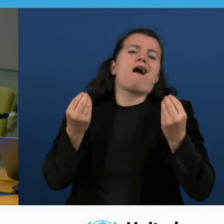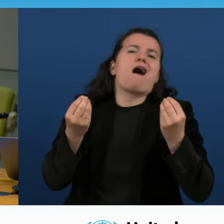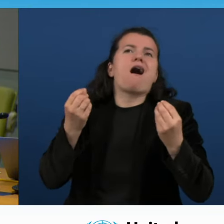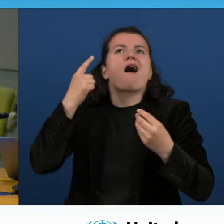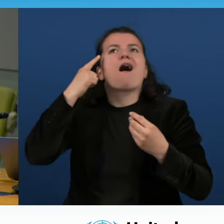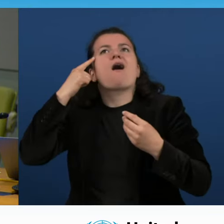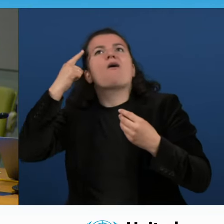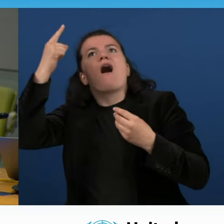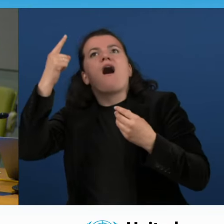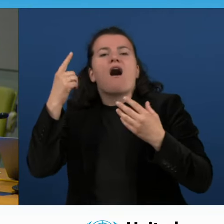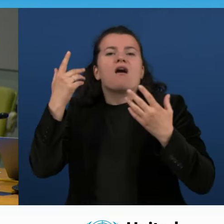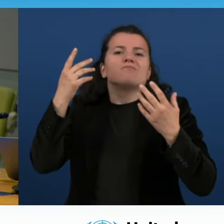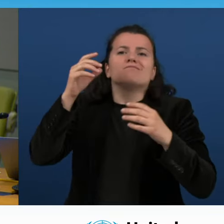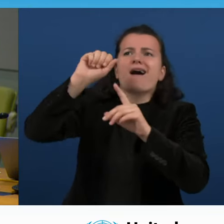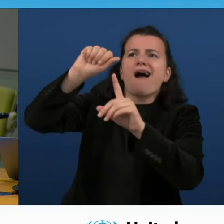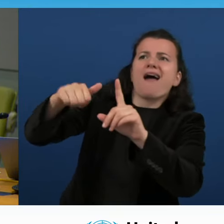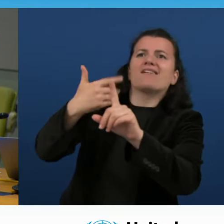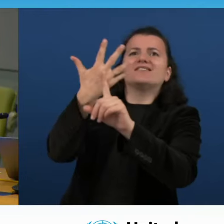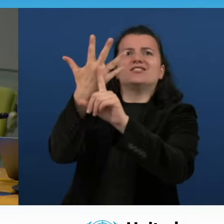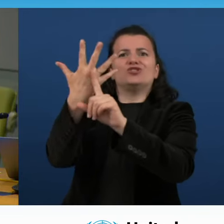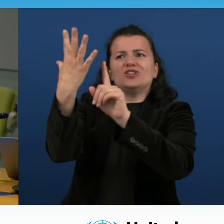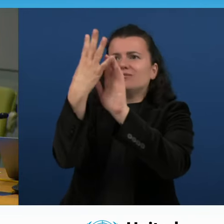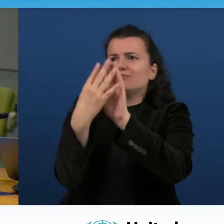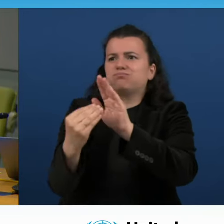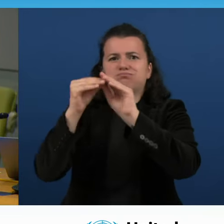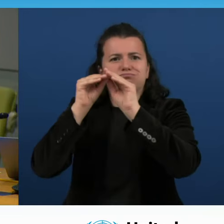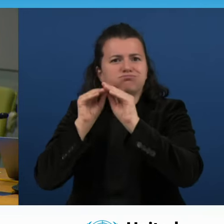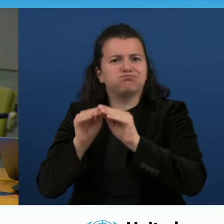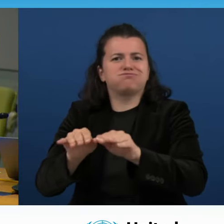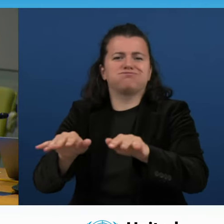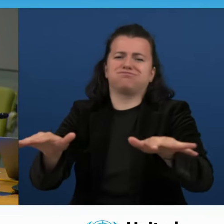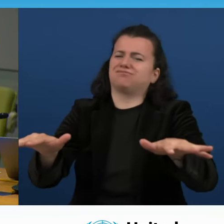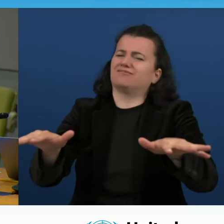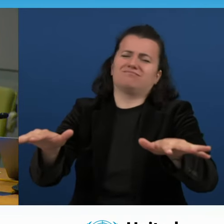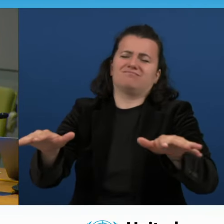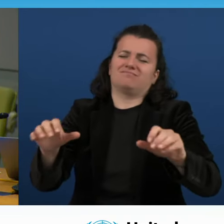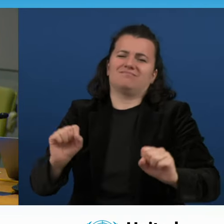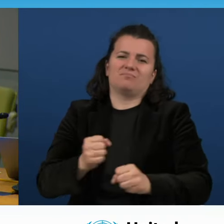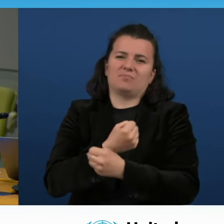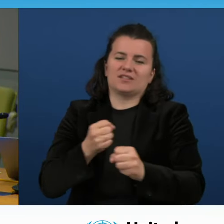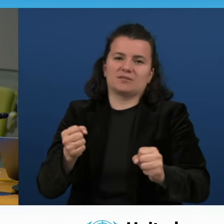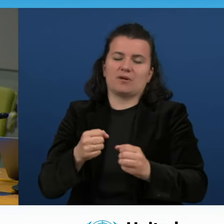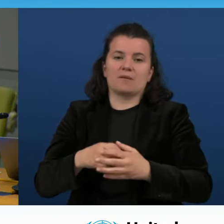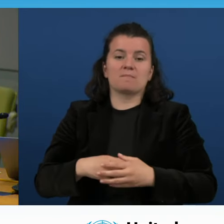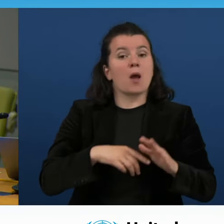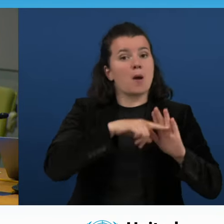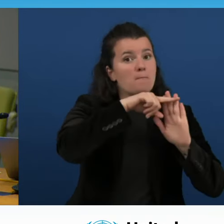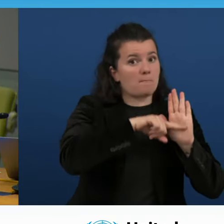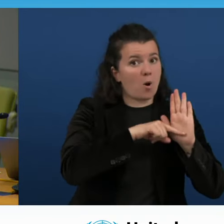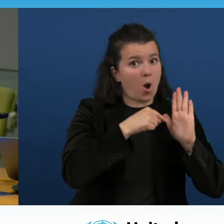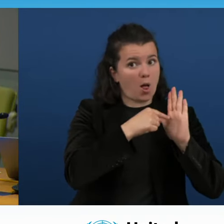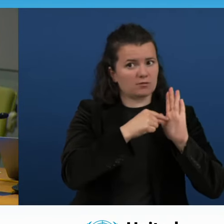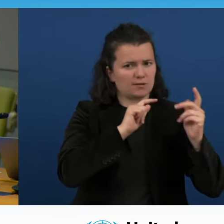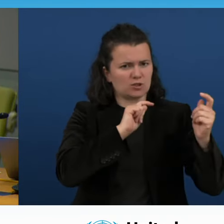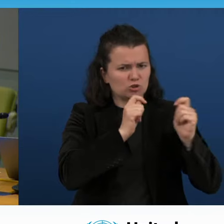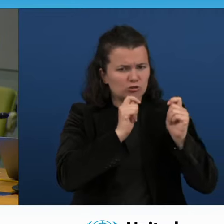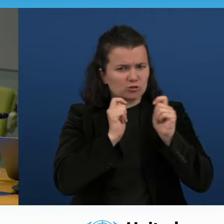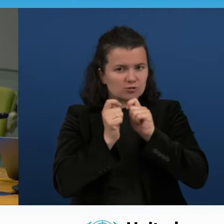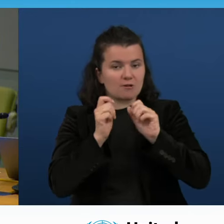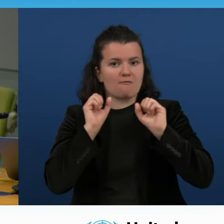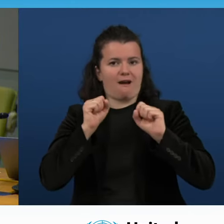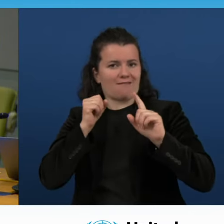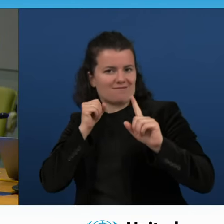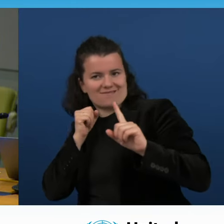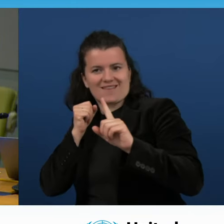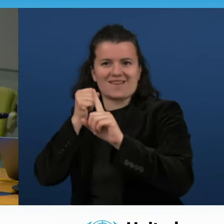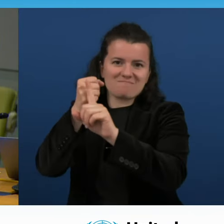the SDGs. I will highlight obviously a few policy changes that, you know, can be made so as to ensure